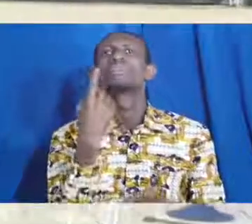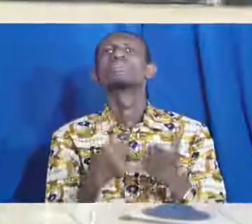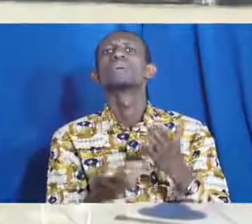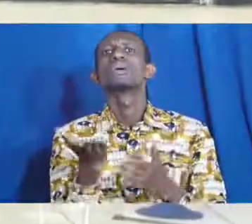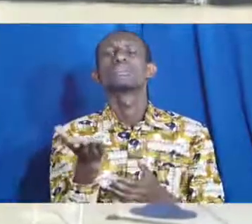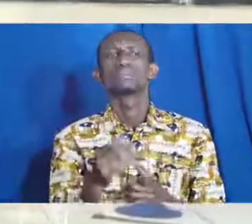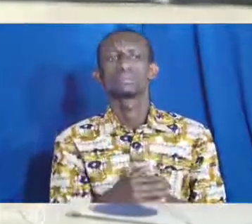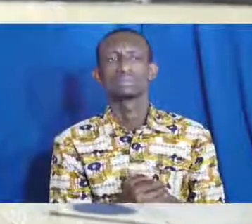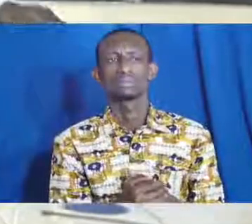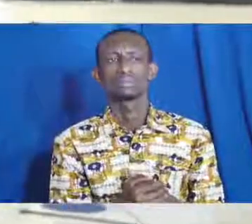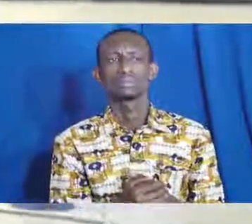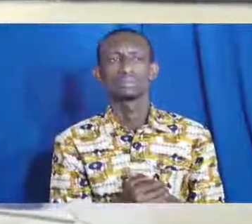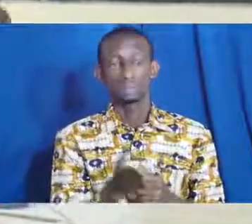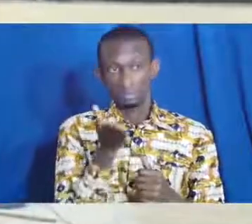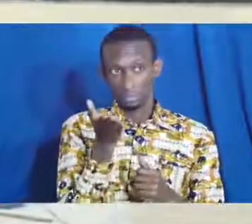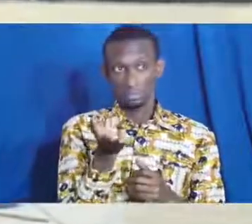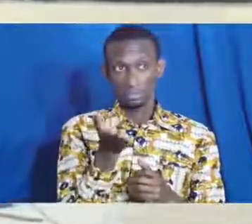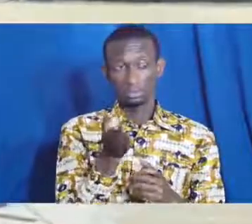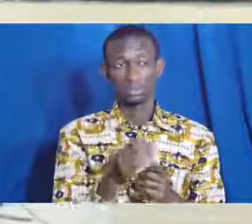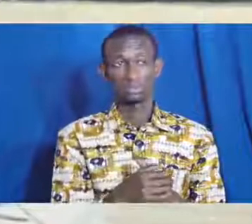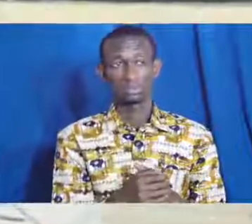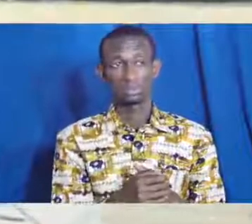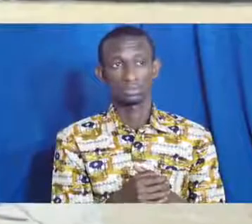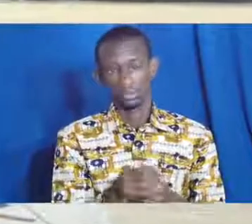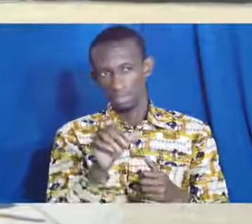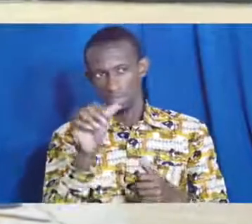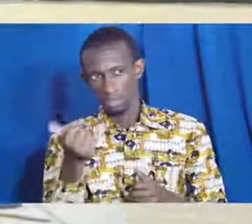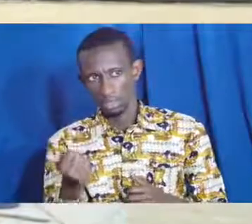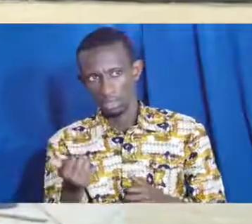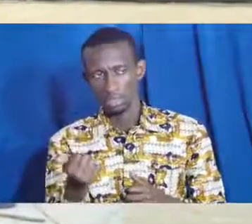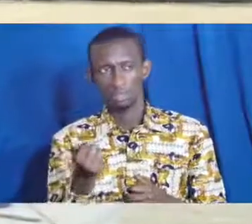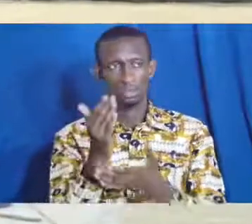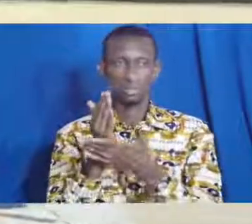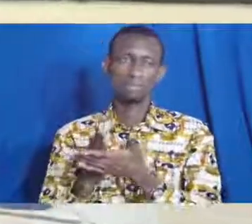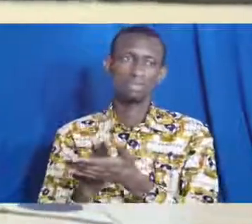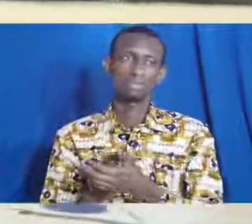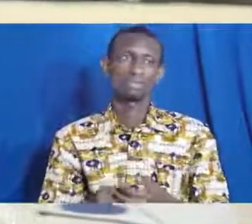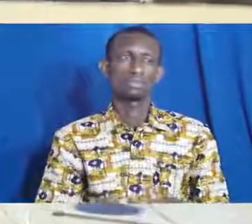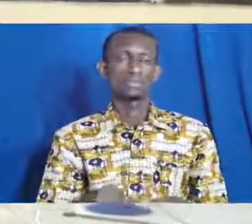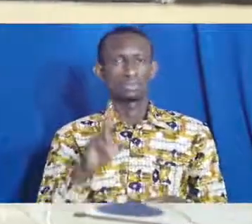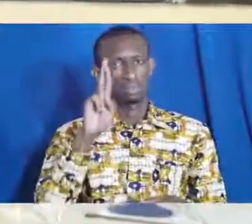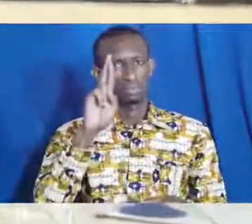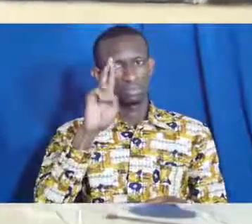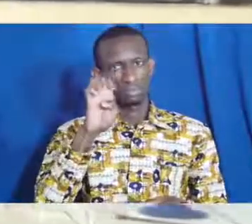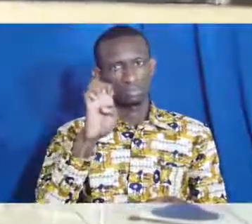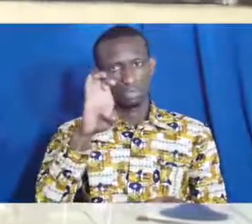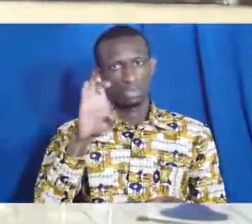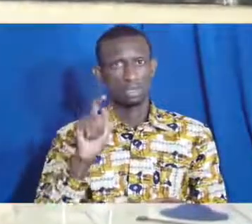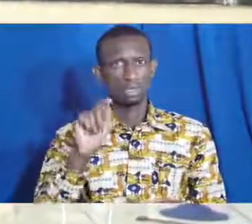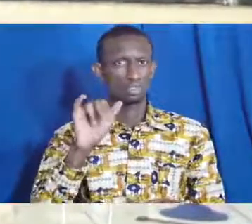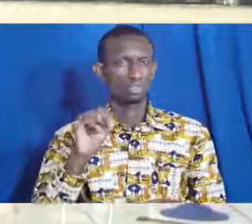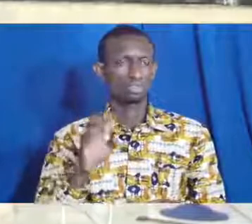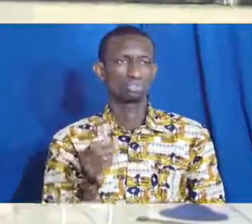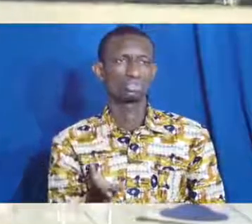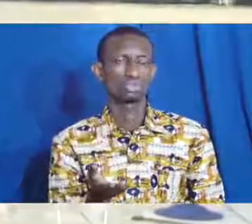here. So this is another type of reaction that we talked about, so which is